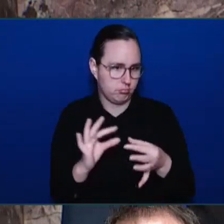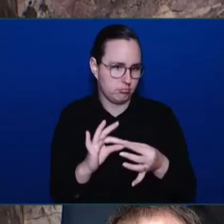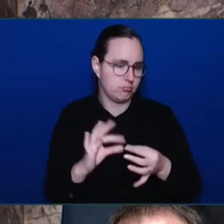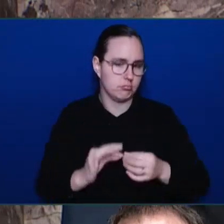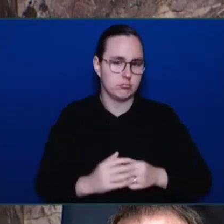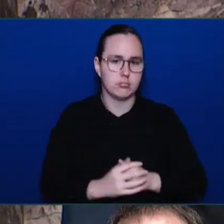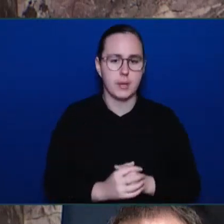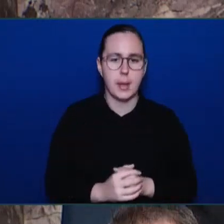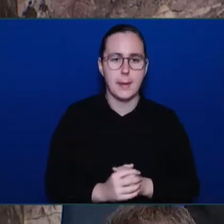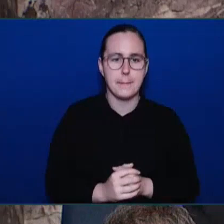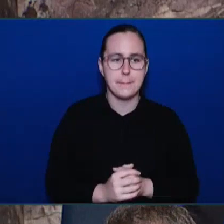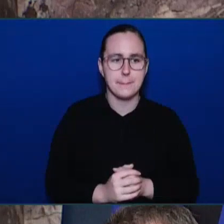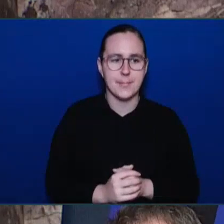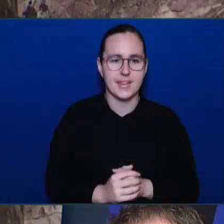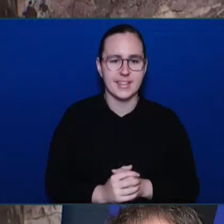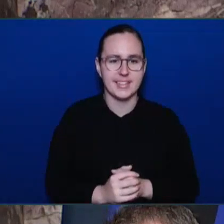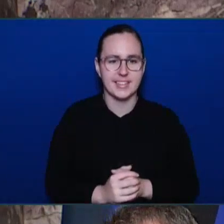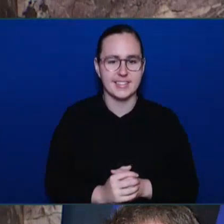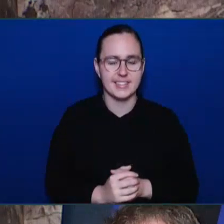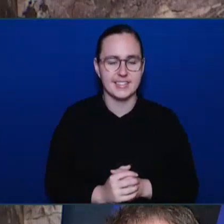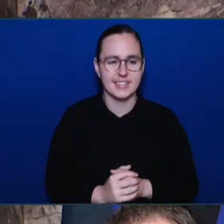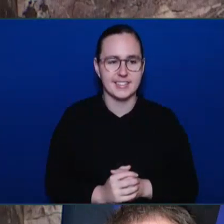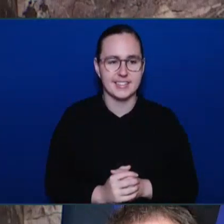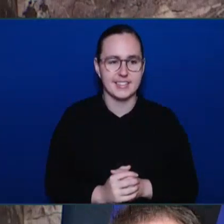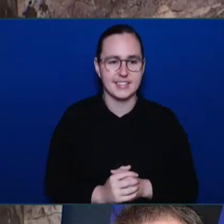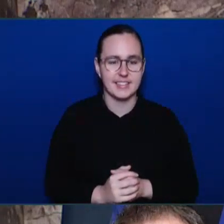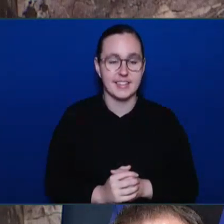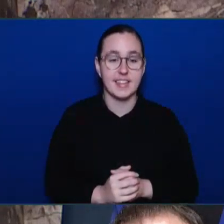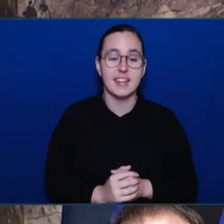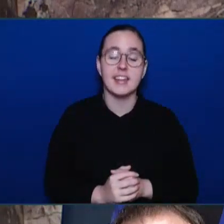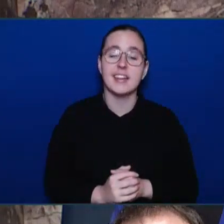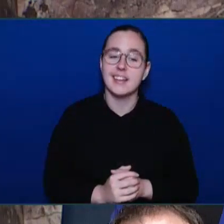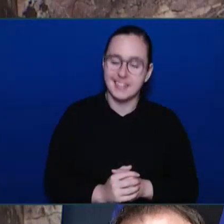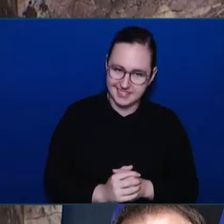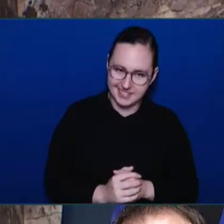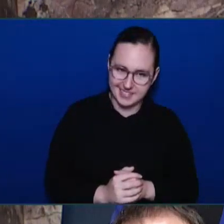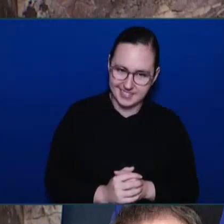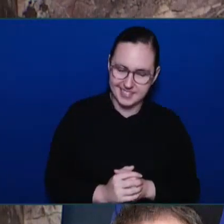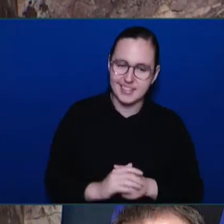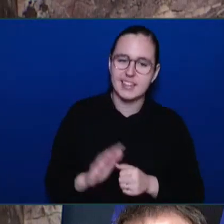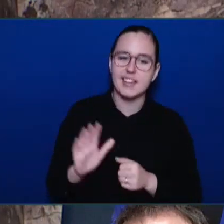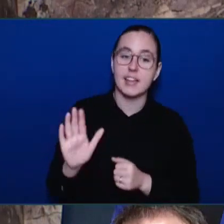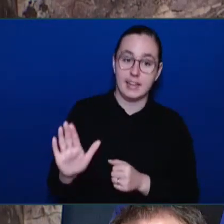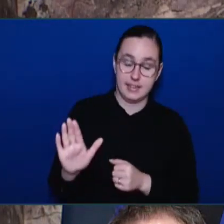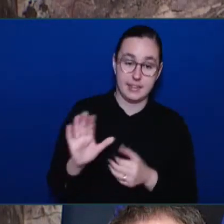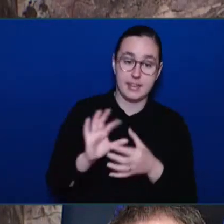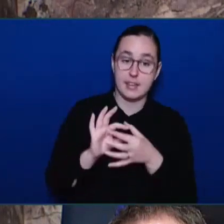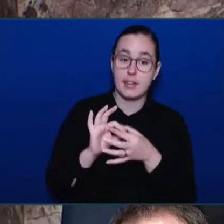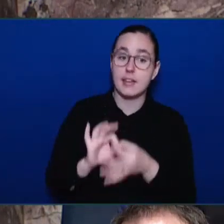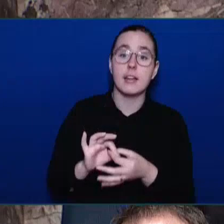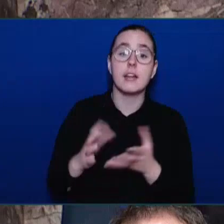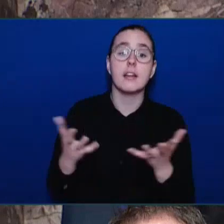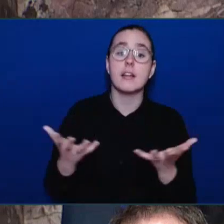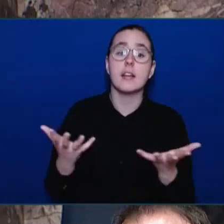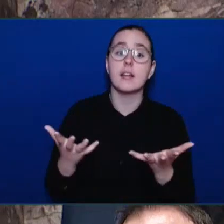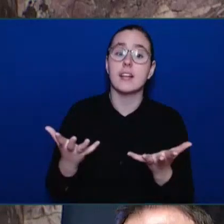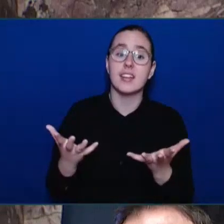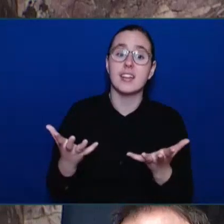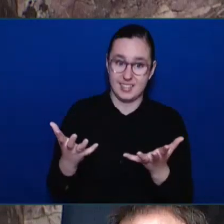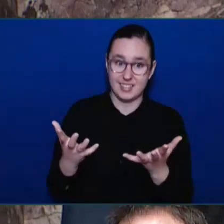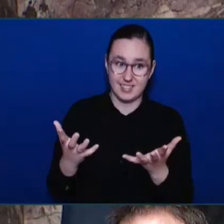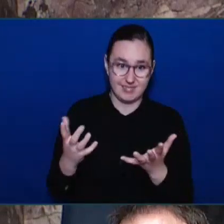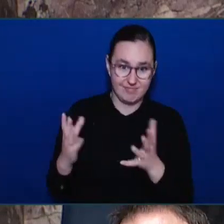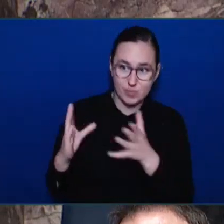I wouldn't get too excited. And he talks about how disturbing the attacks are. They were